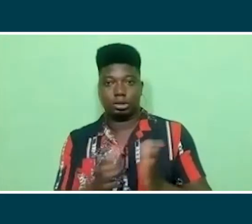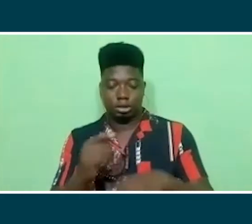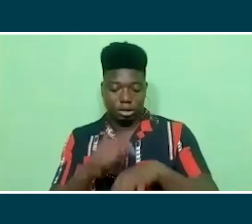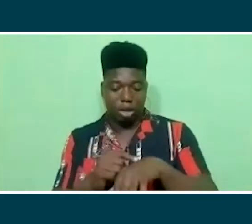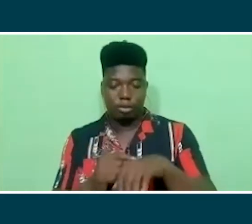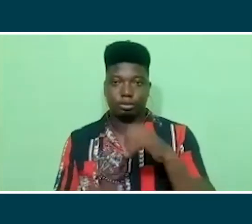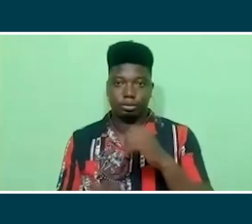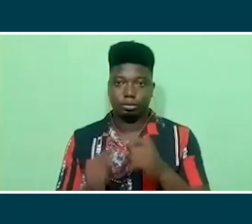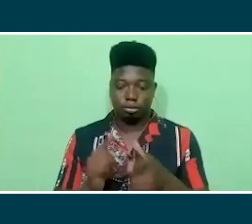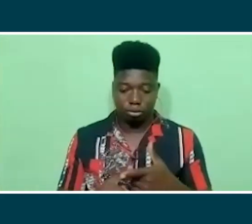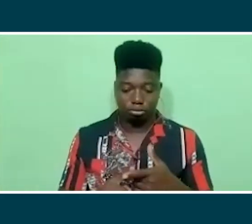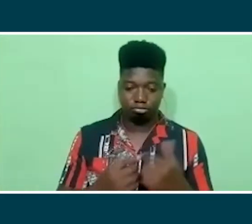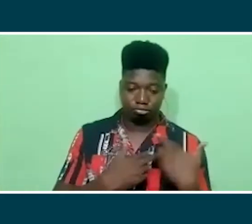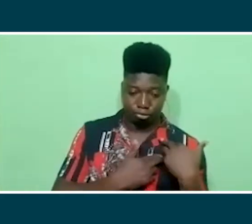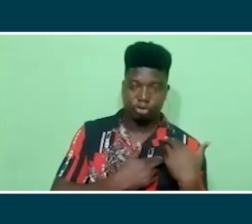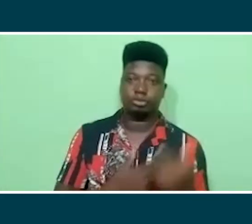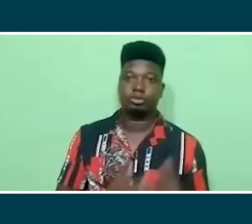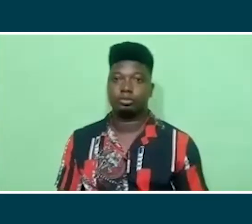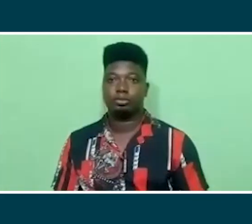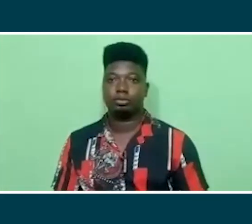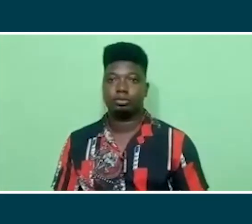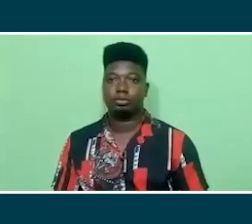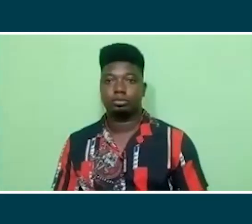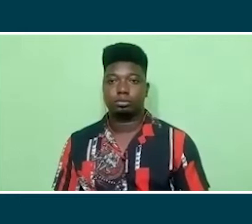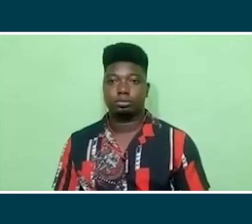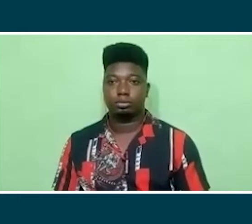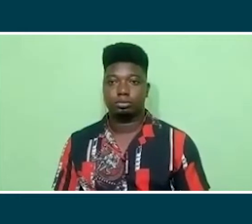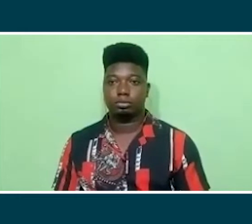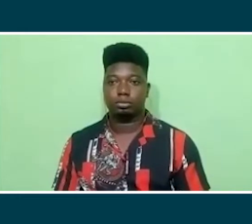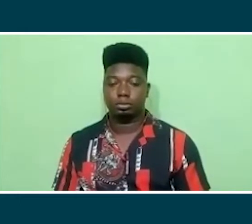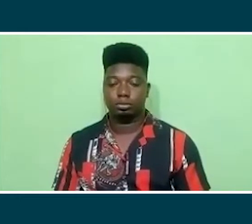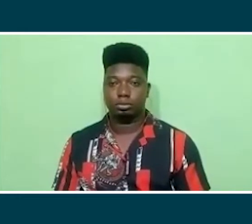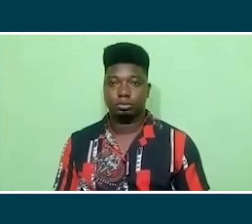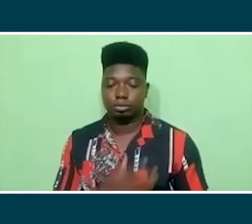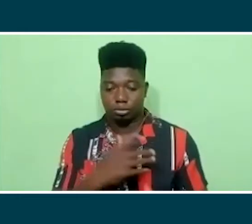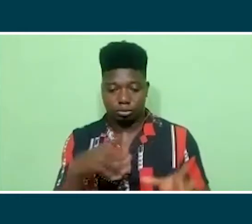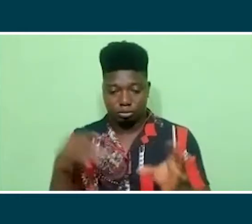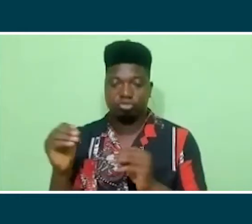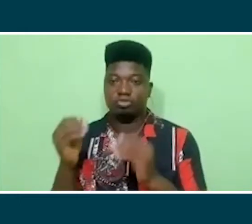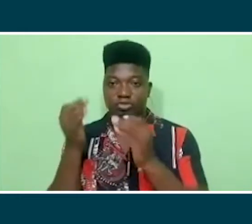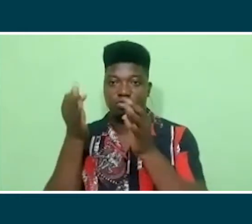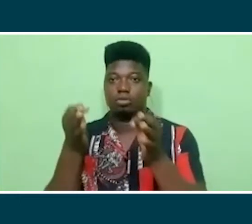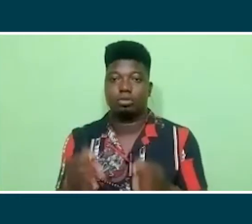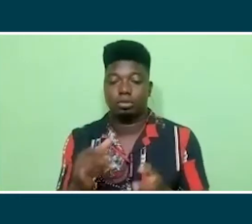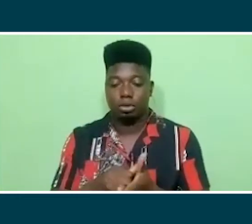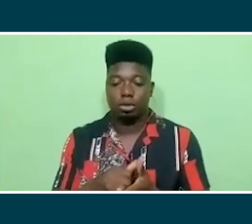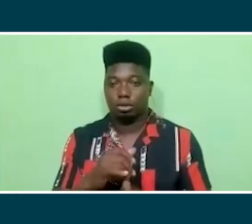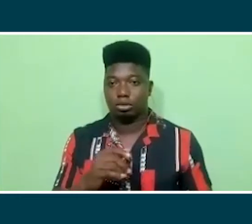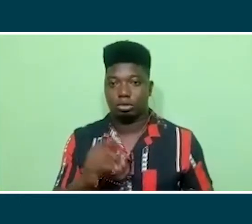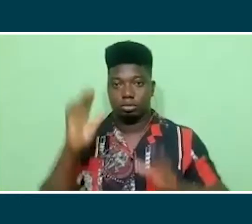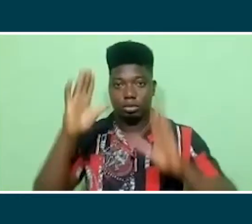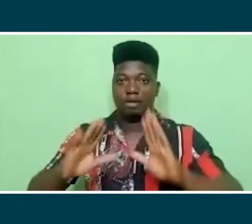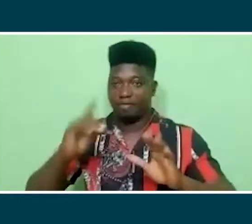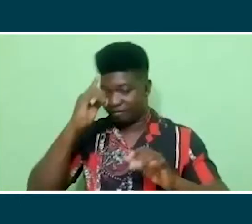disposable. We need to pick that apart and then kind of move forward in a way that's more inclusive for everybody.